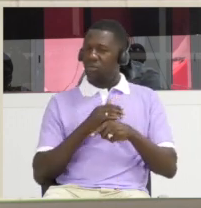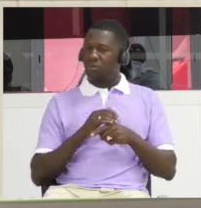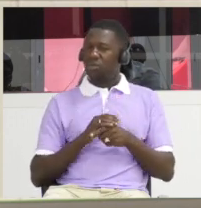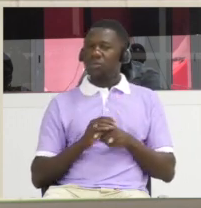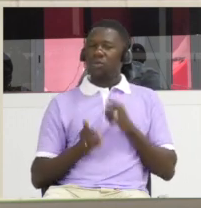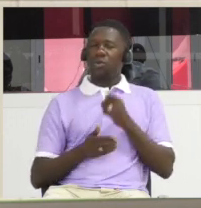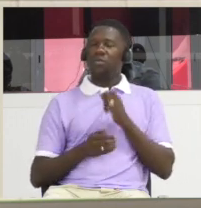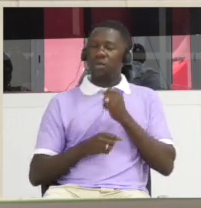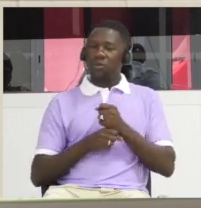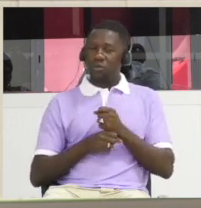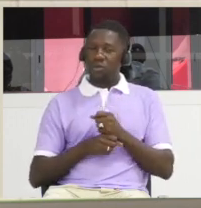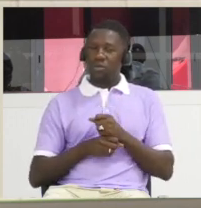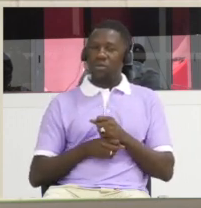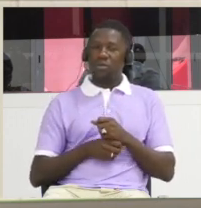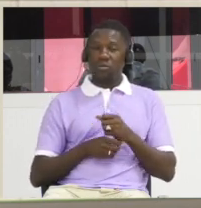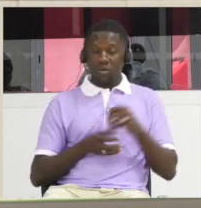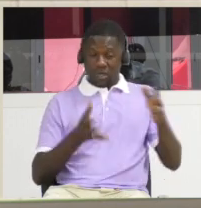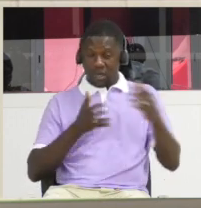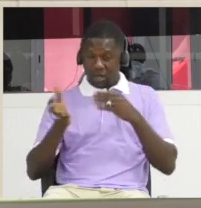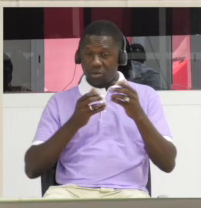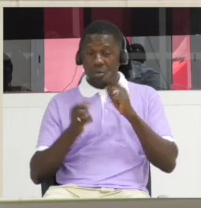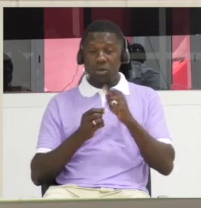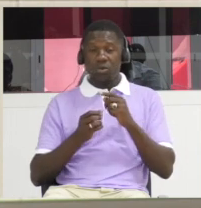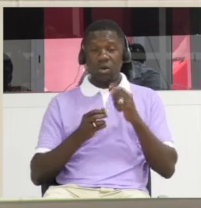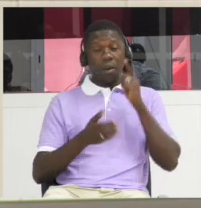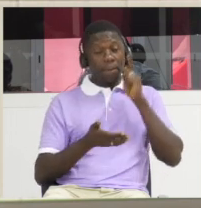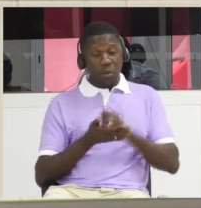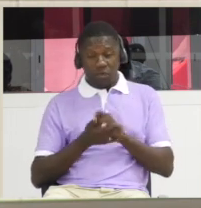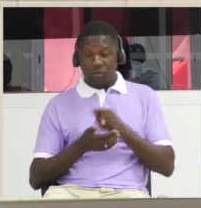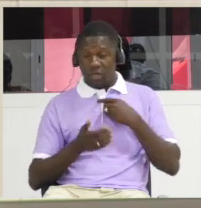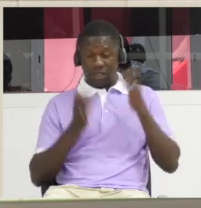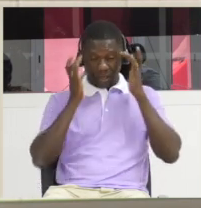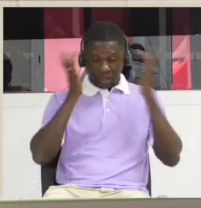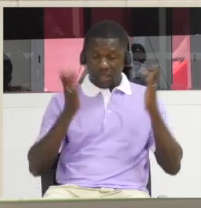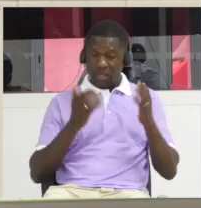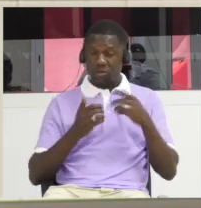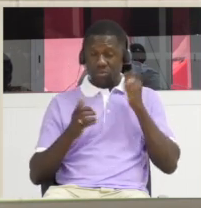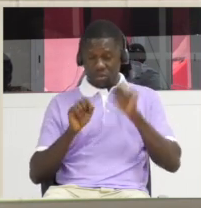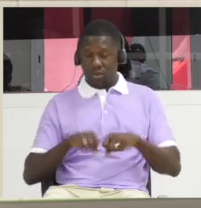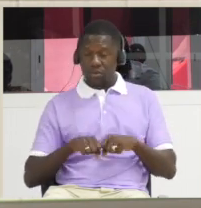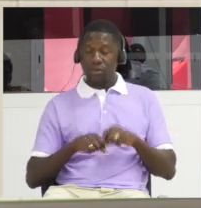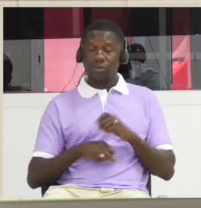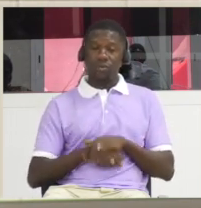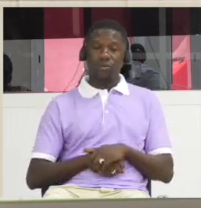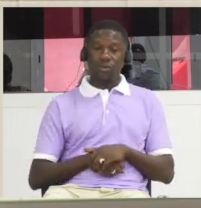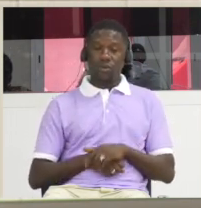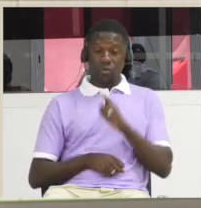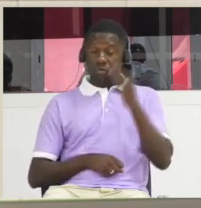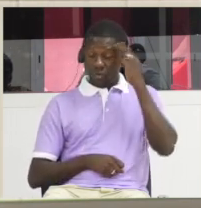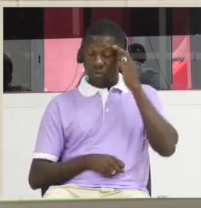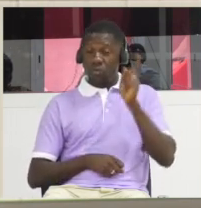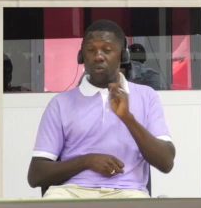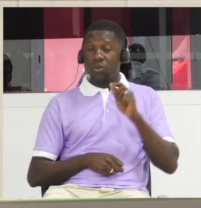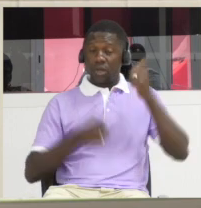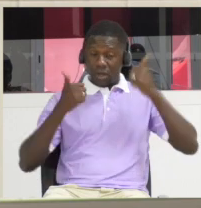would have been to gather as much evidence as possible, intelligence as possible, to